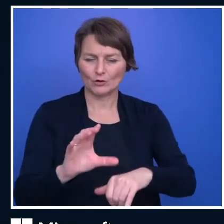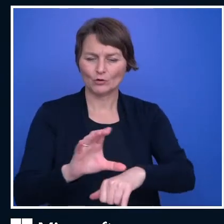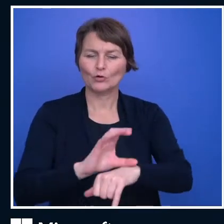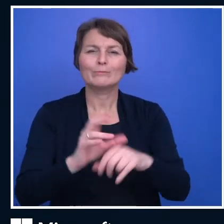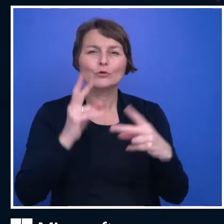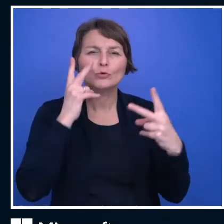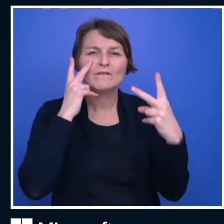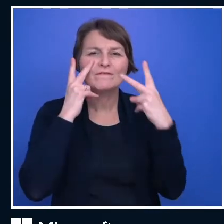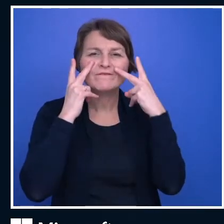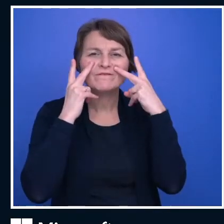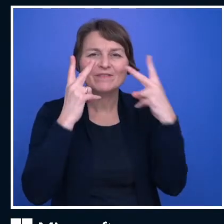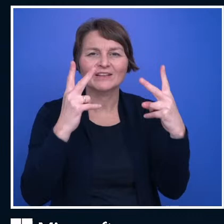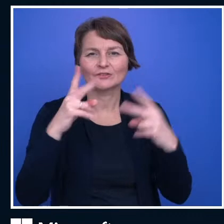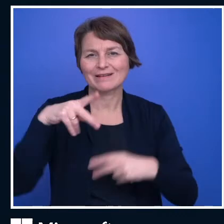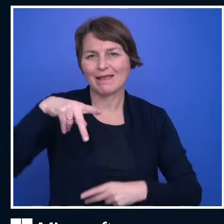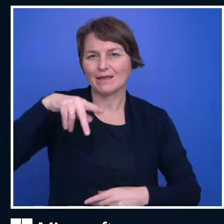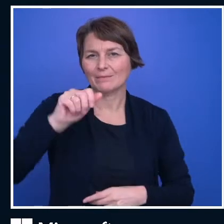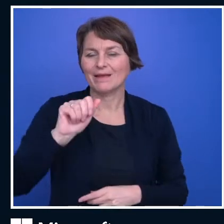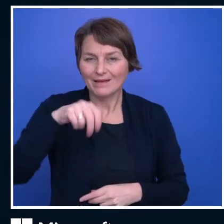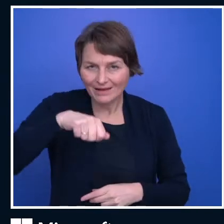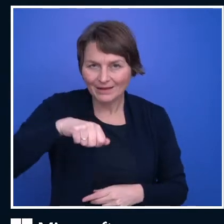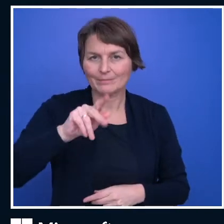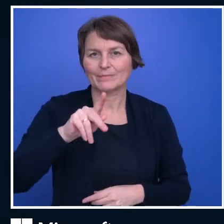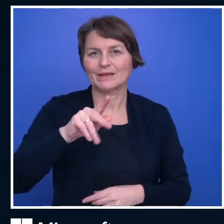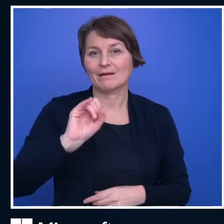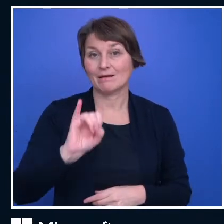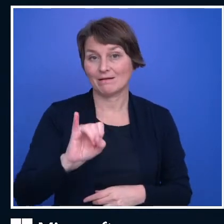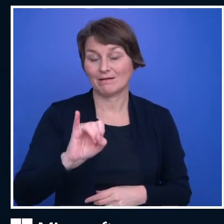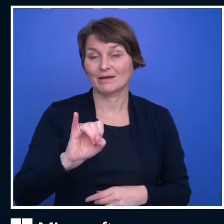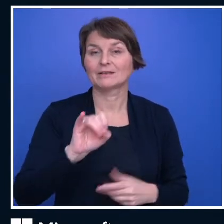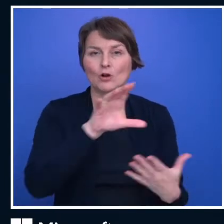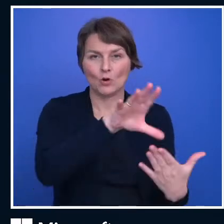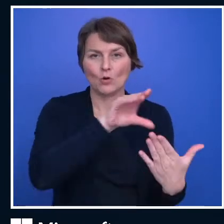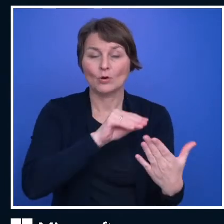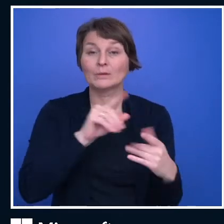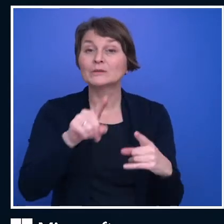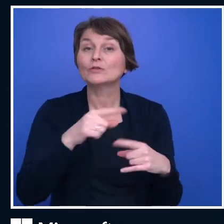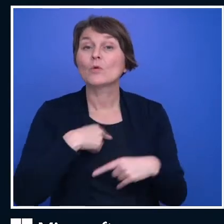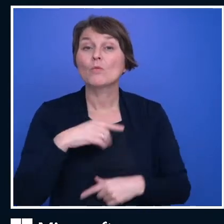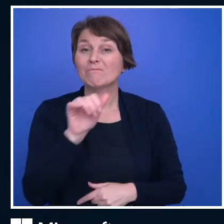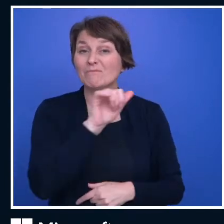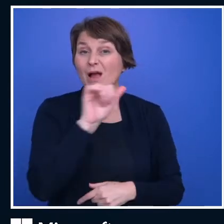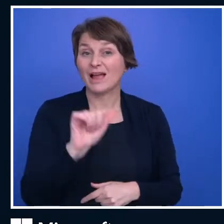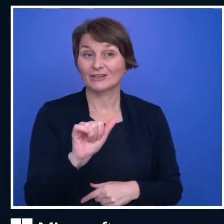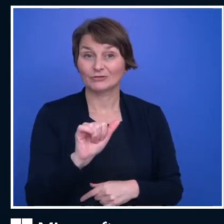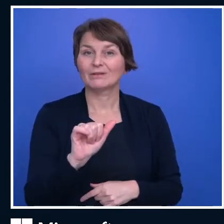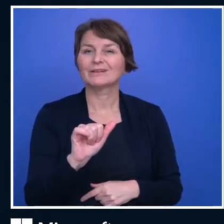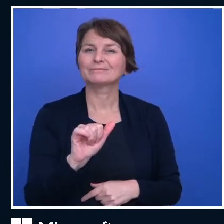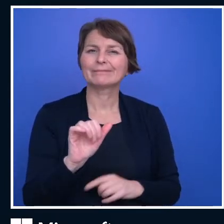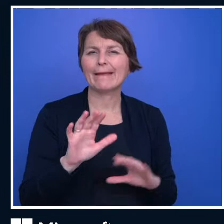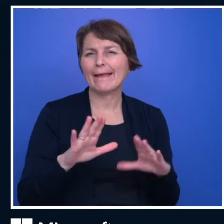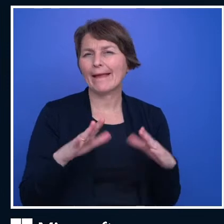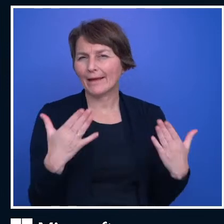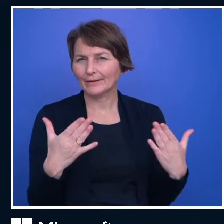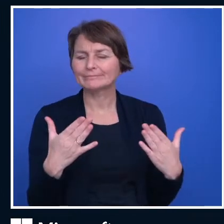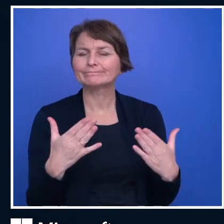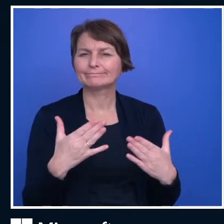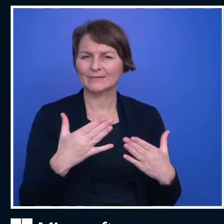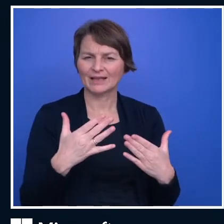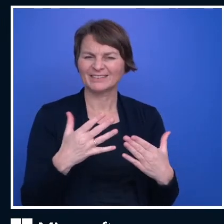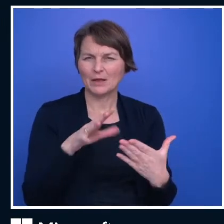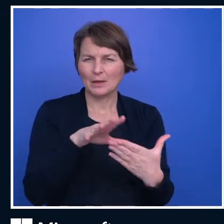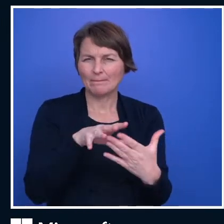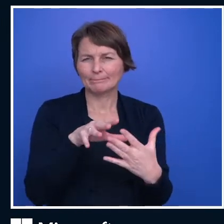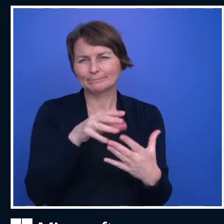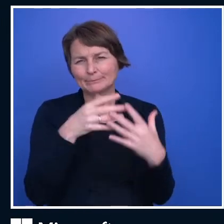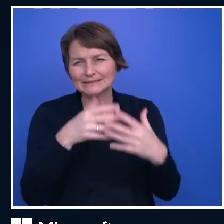API. If you want to work on Azure Jupyter Notebooks on Azure Machine Learning Studio, you could use this.